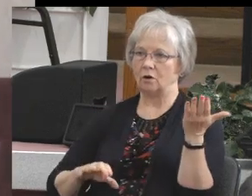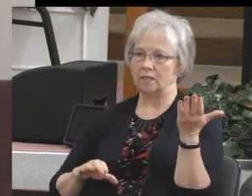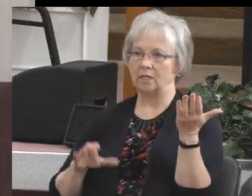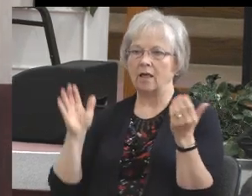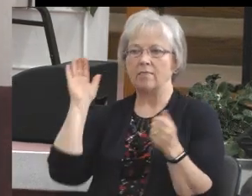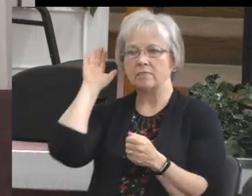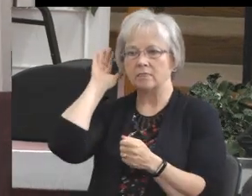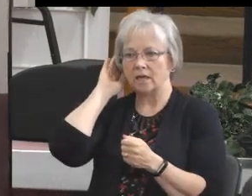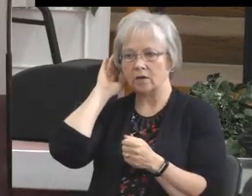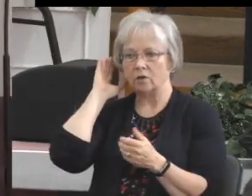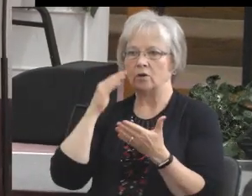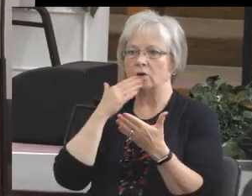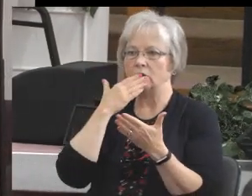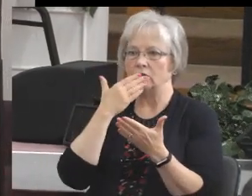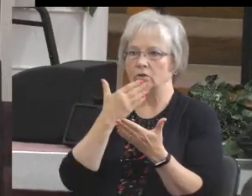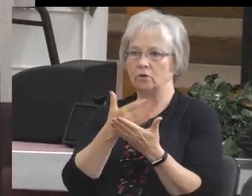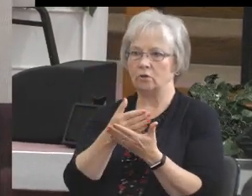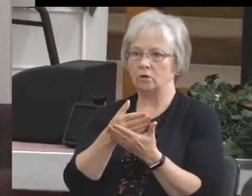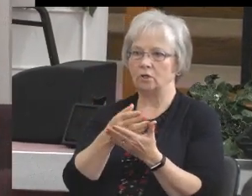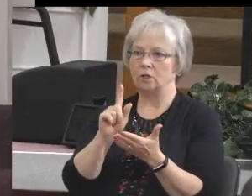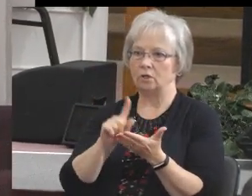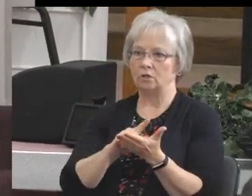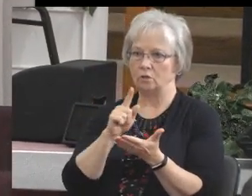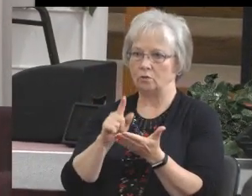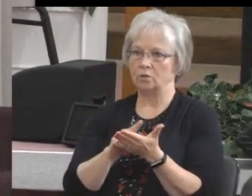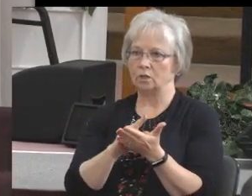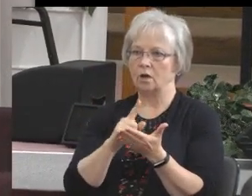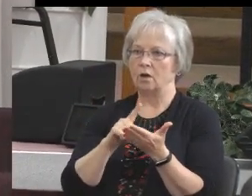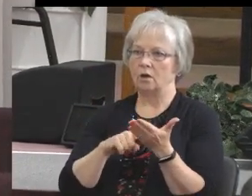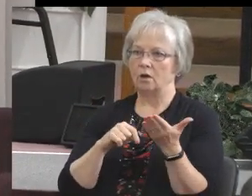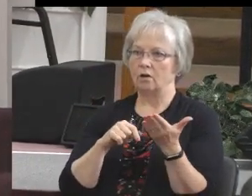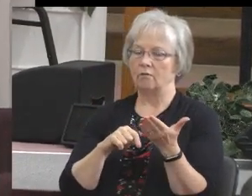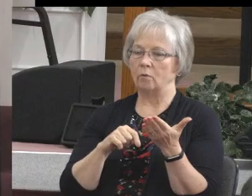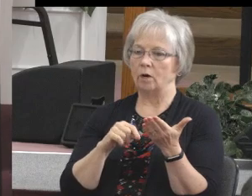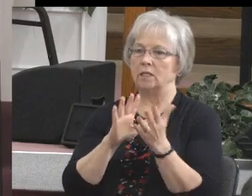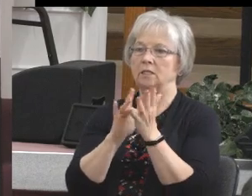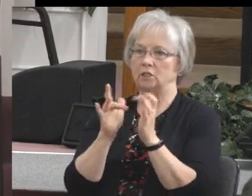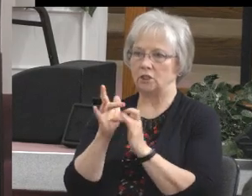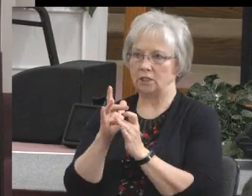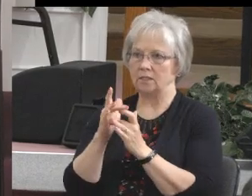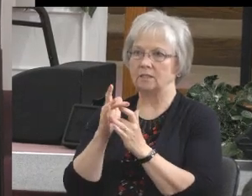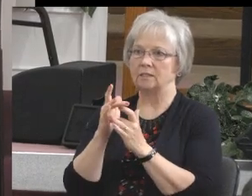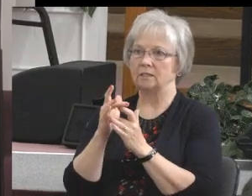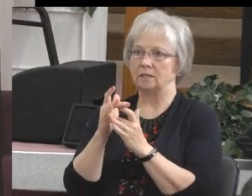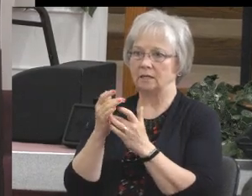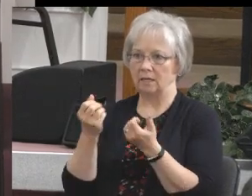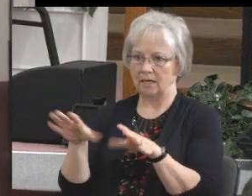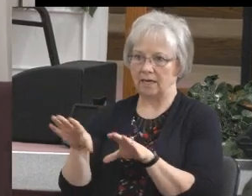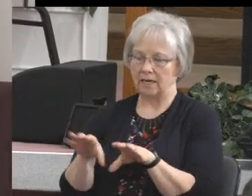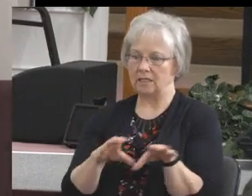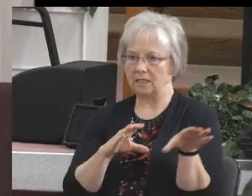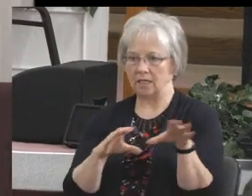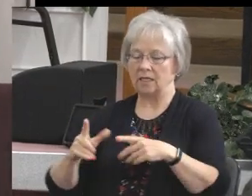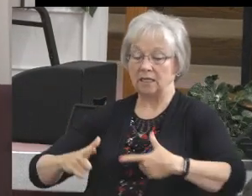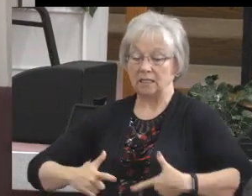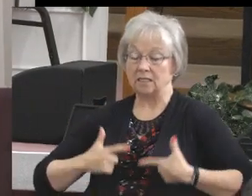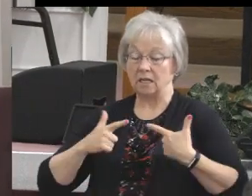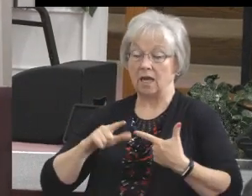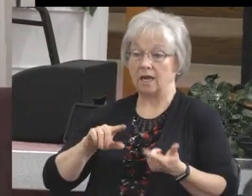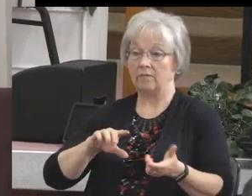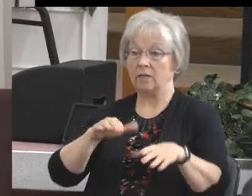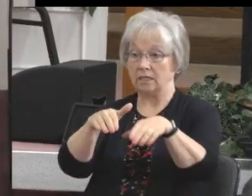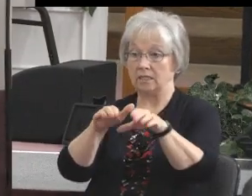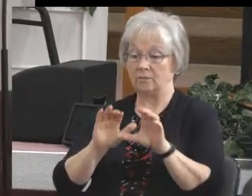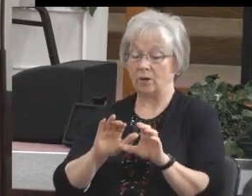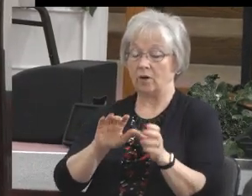the good news, the gospel story of what Jesus had done about His life, His death, His burial, and His resurrection. And